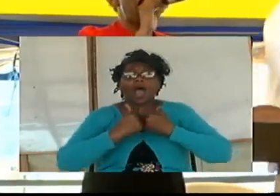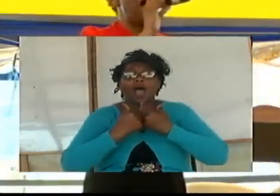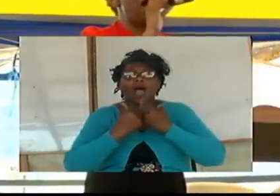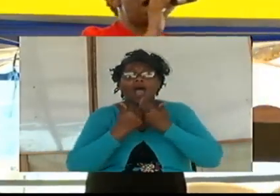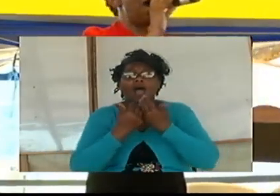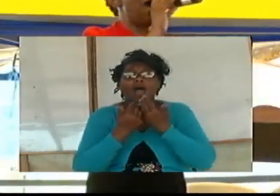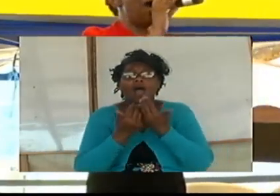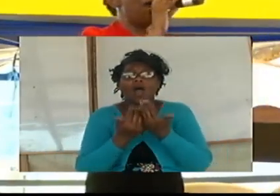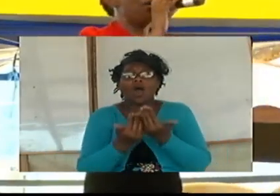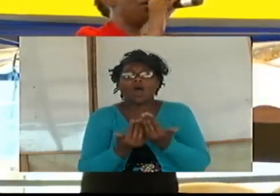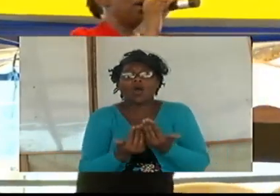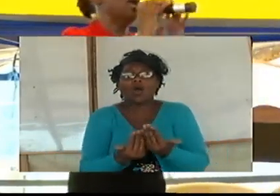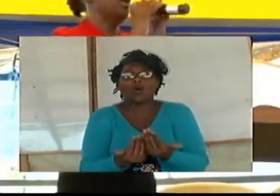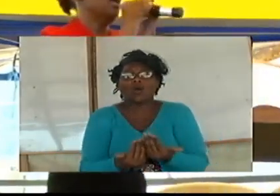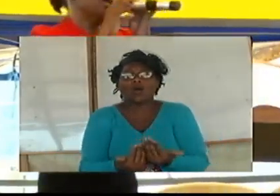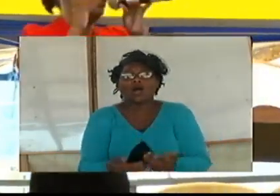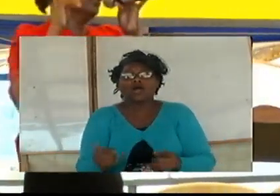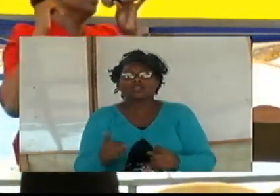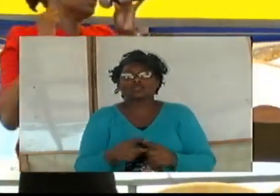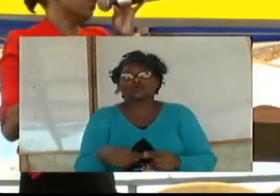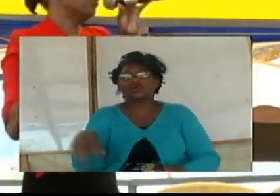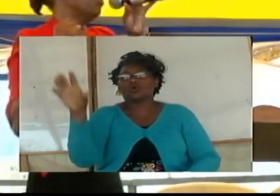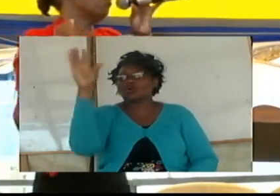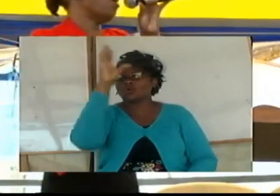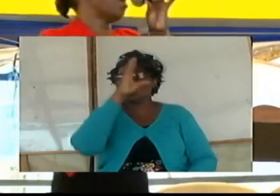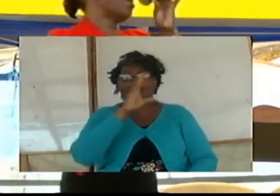how. I'm not worried about the time. I'm happy.